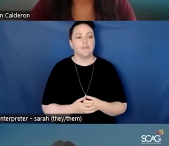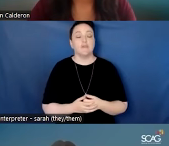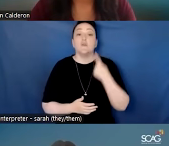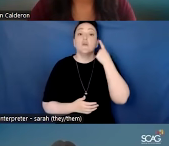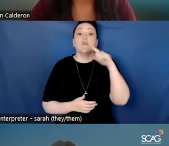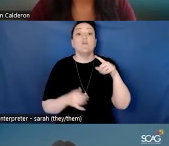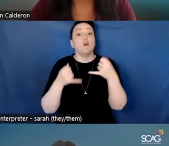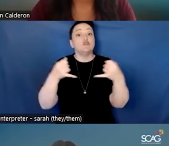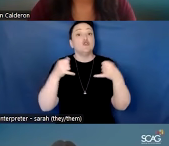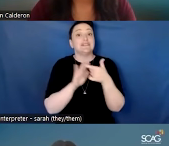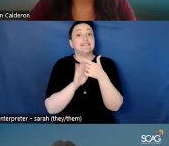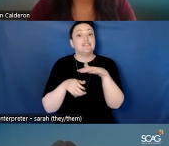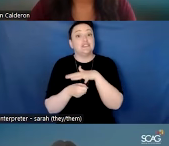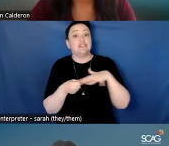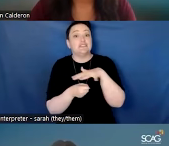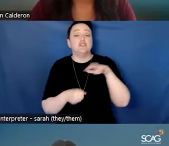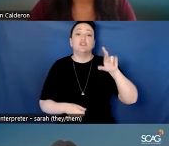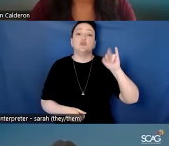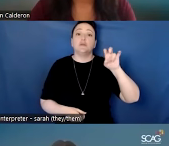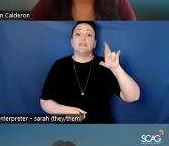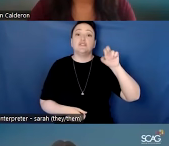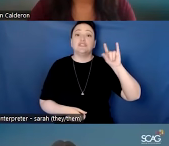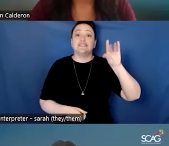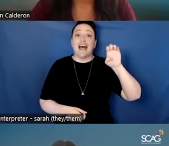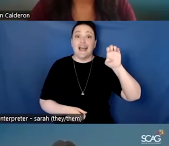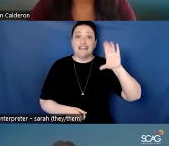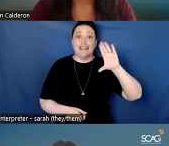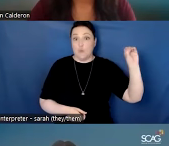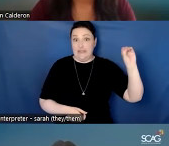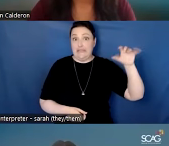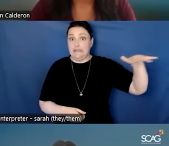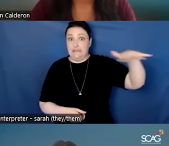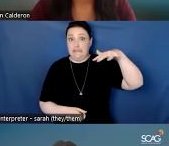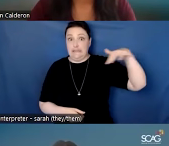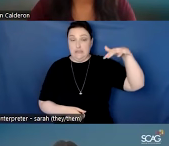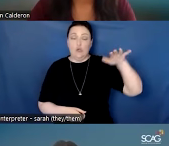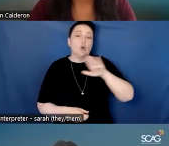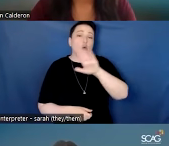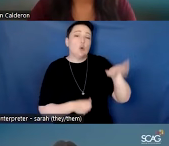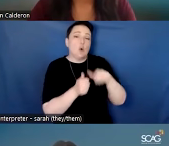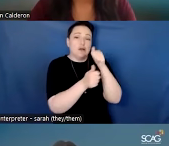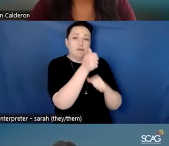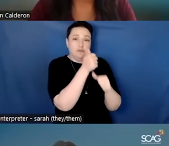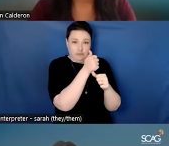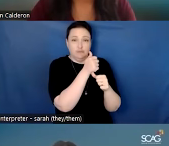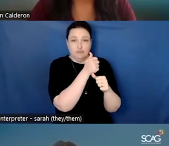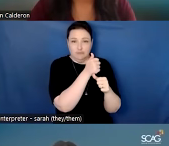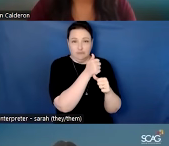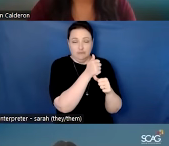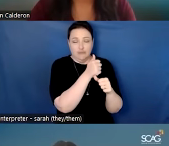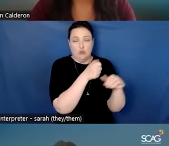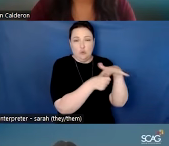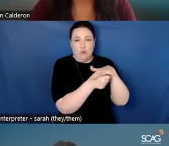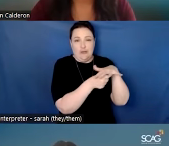jurisdictions within Riverside County, we are working with your sub-regional council of governments. So we're working